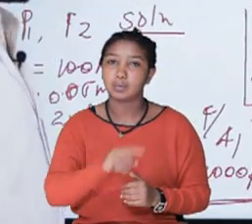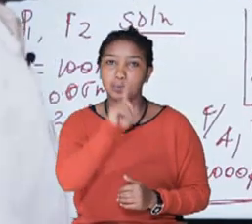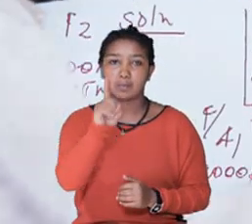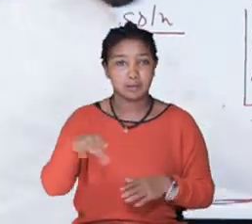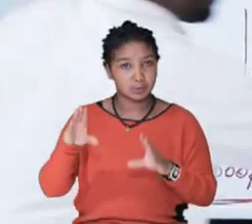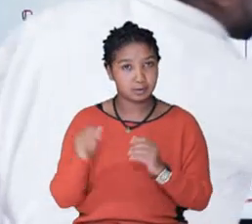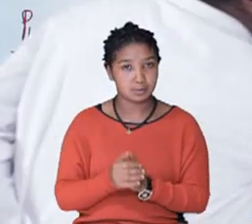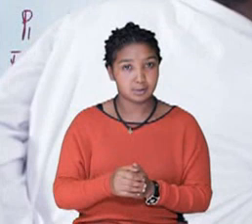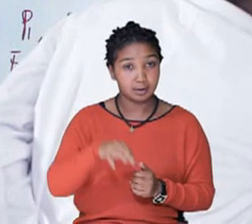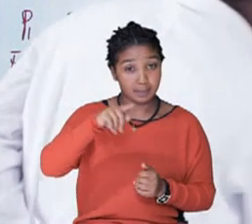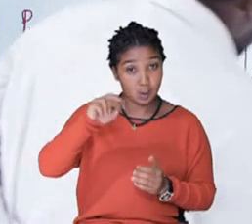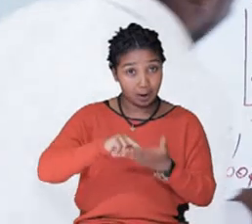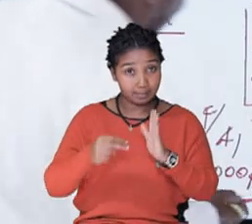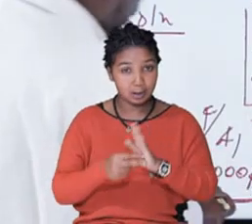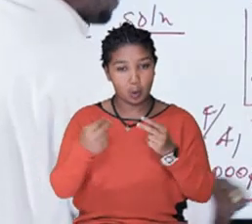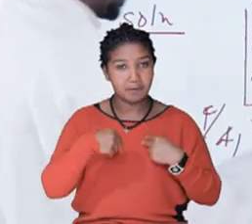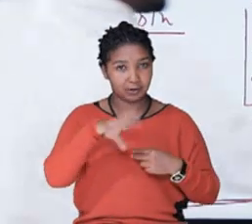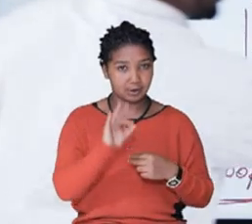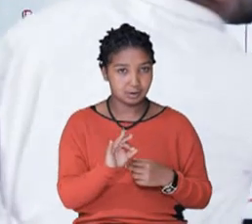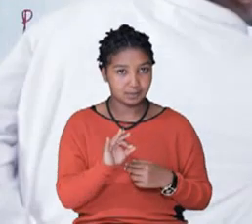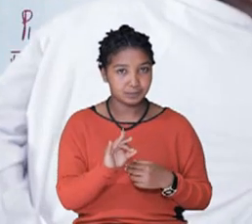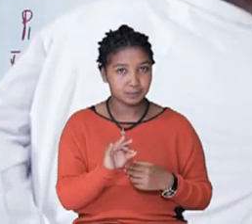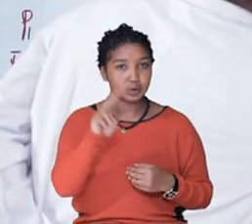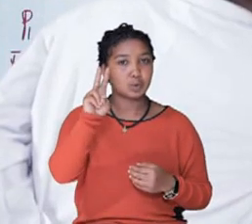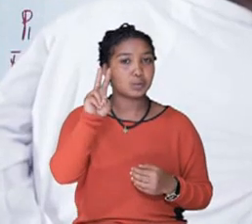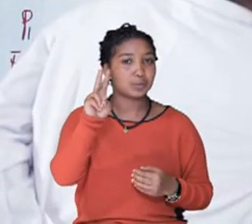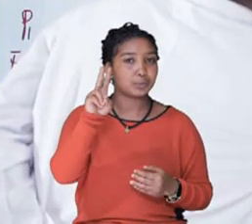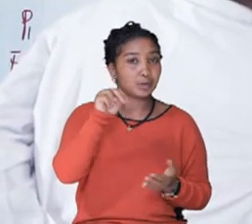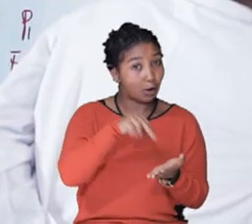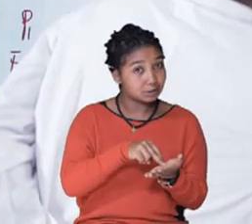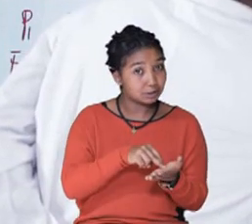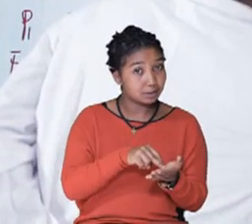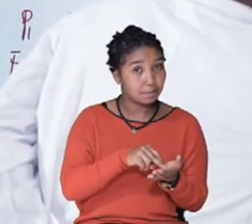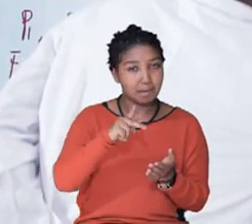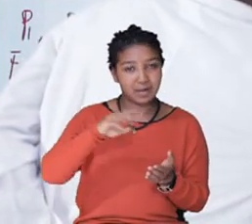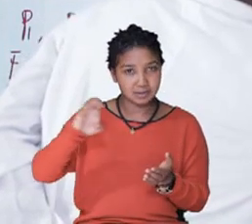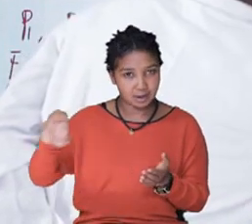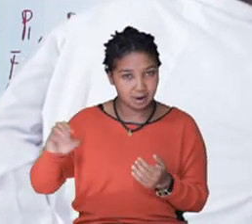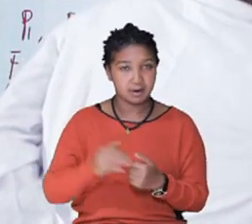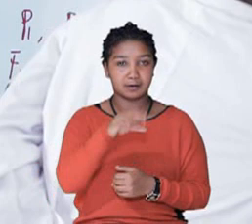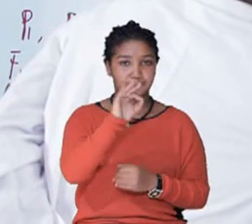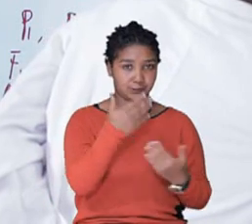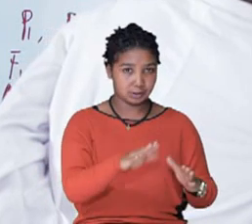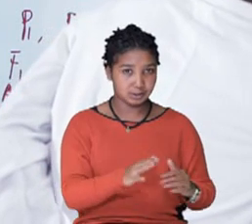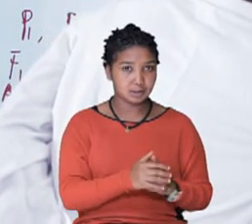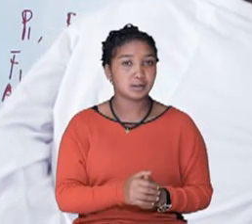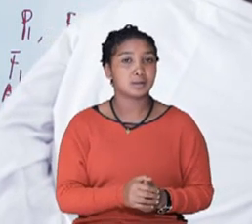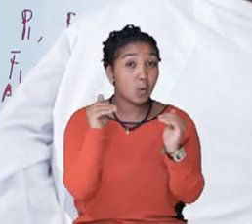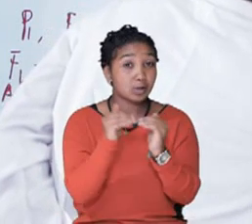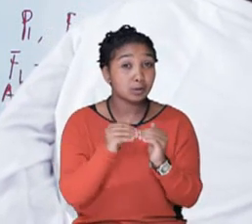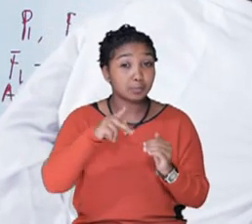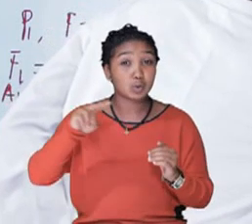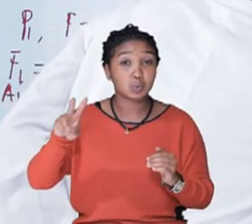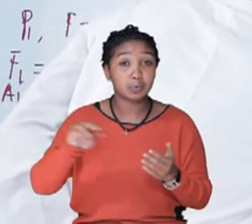P2, student? P1 means we have get P1 2000 Pascal, which